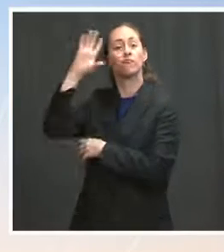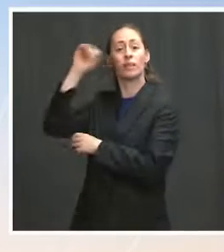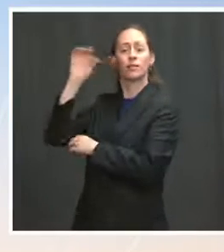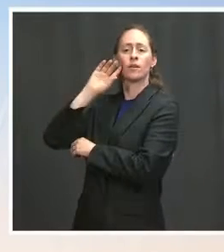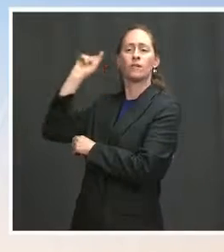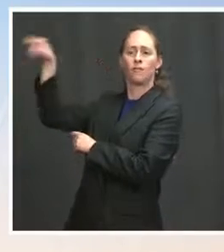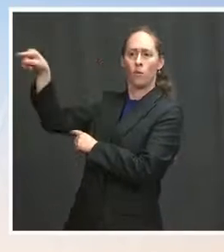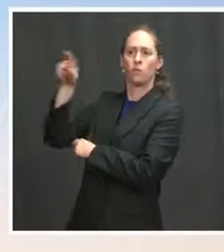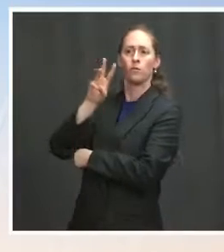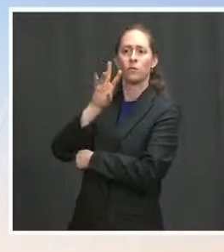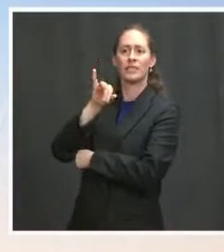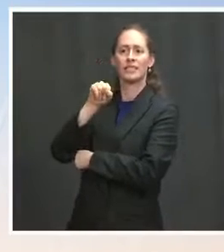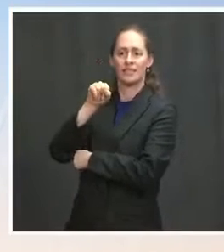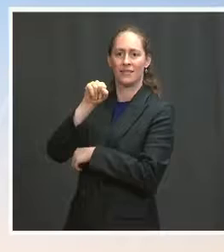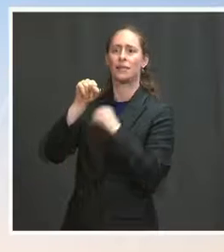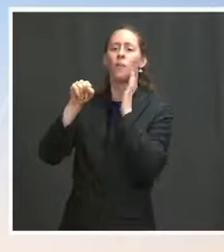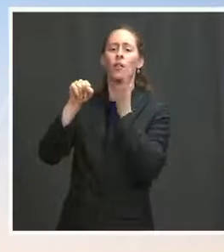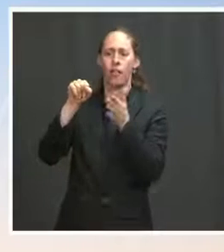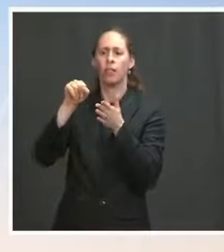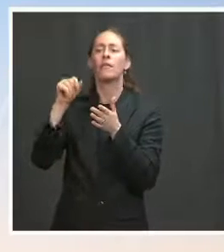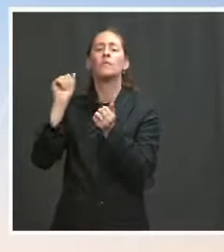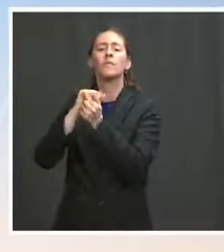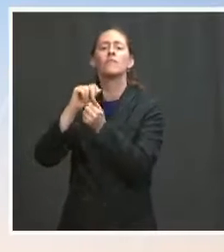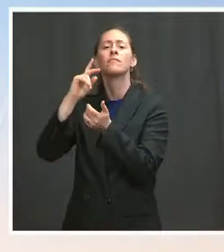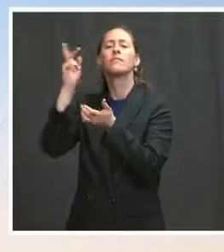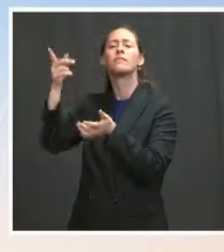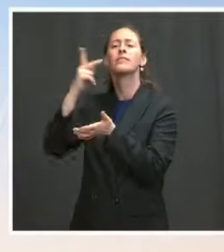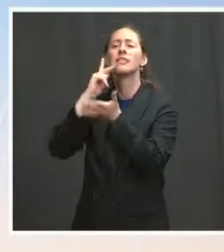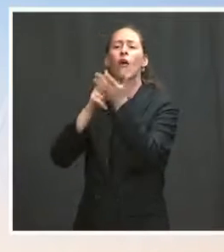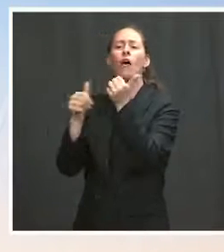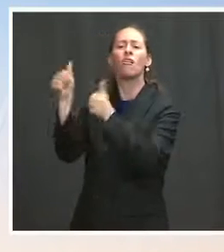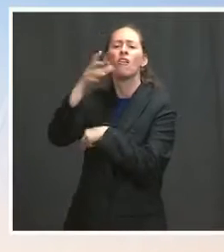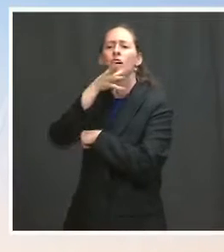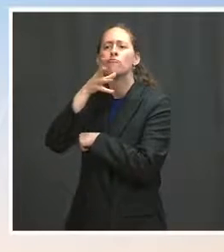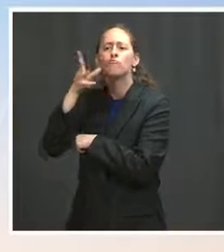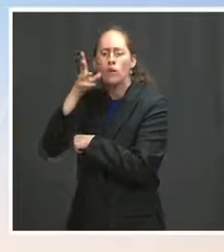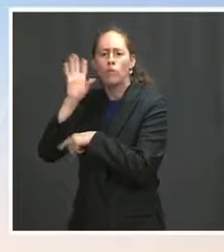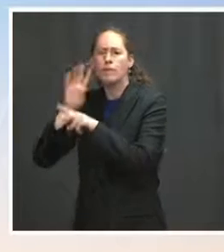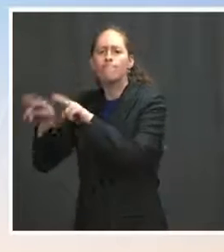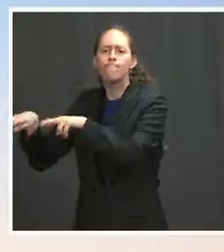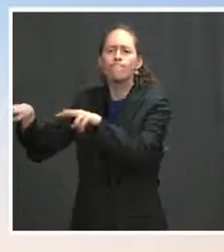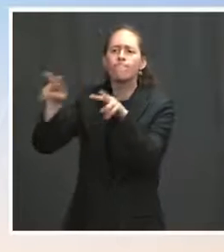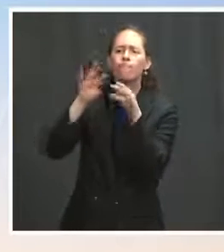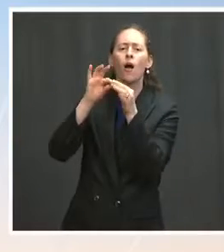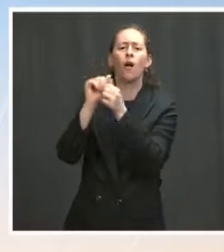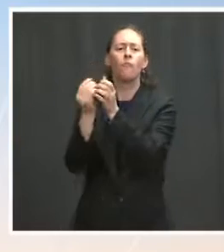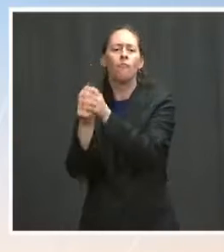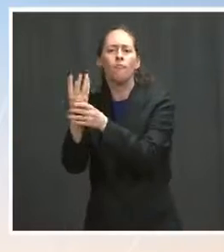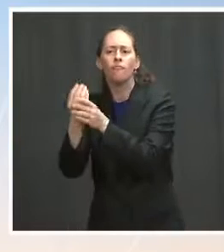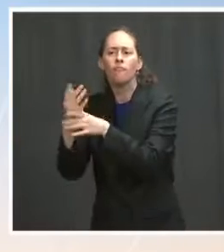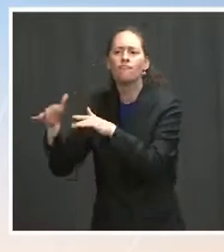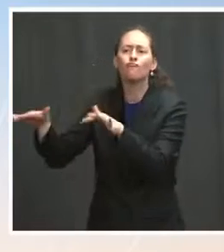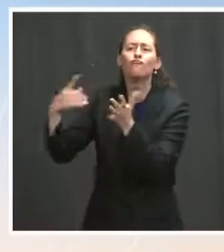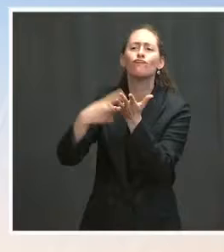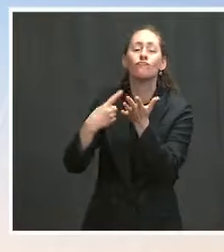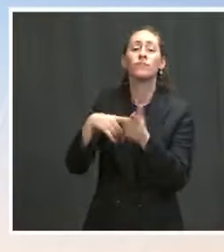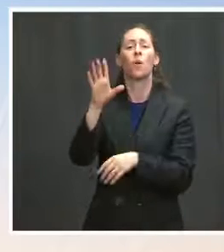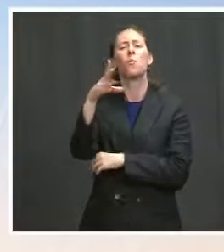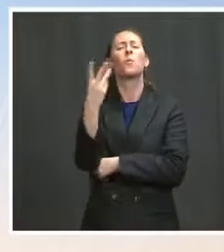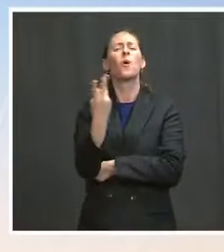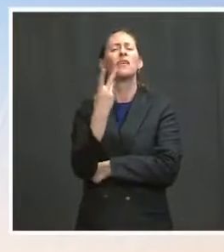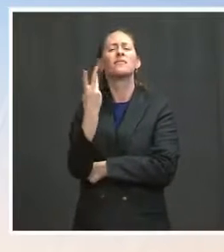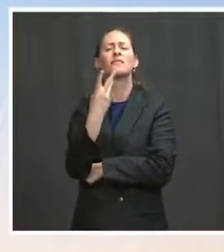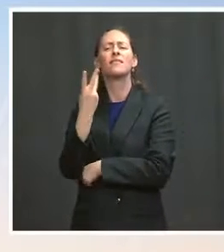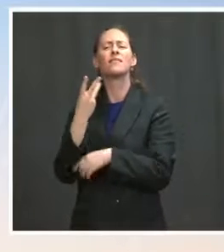growing agriculture and rural economies. On Wednesday, he will convene cabinet officials, governors from Western states,